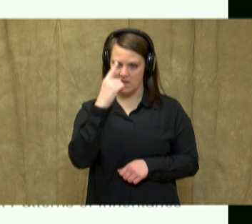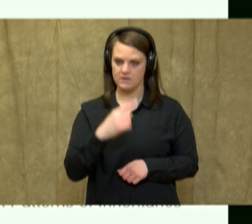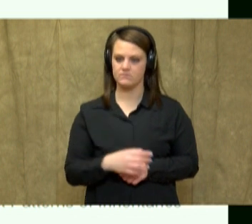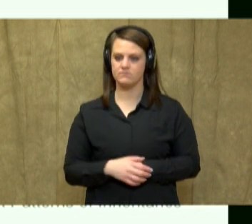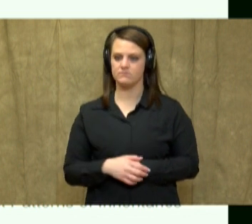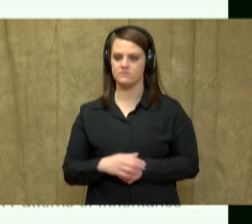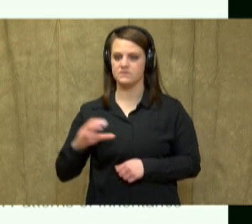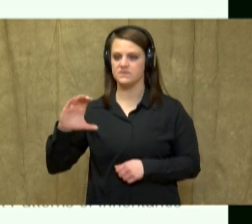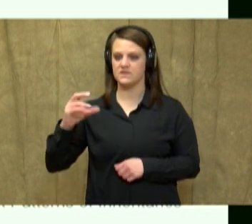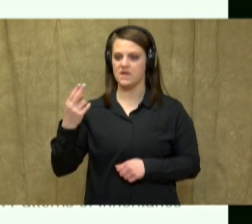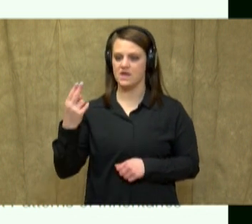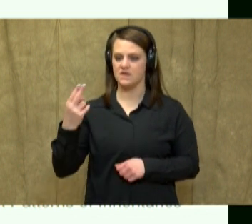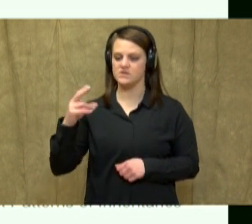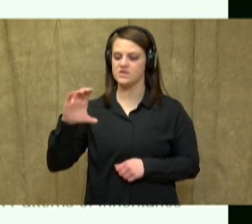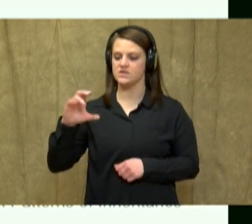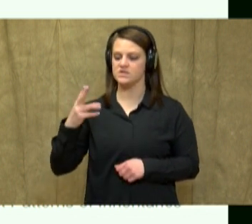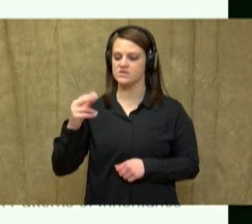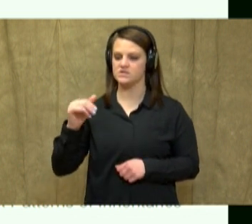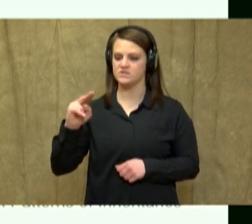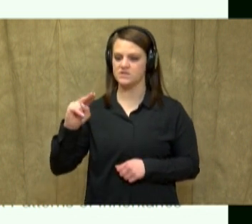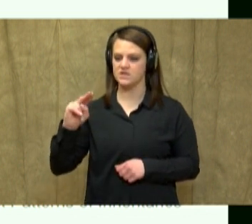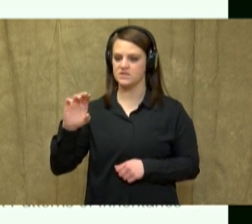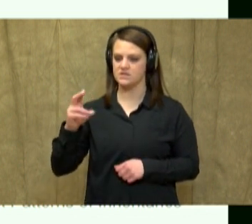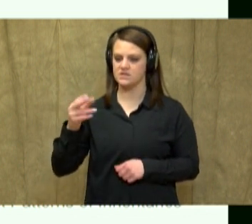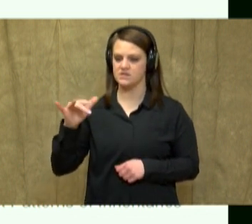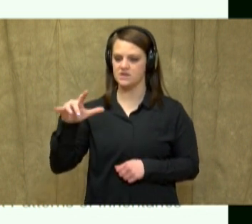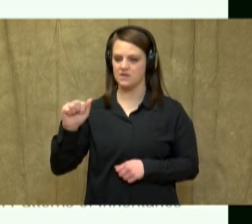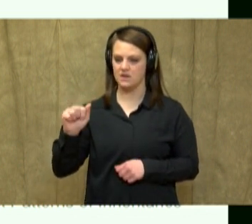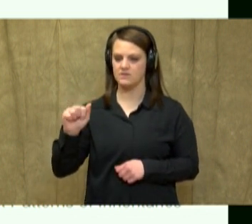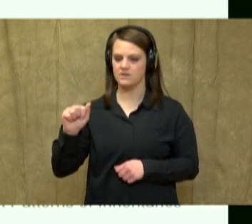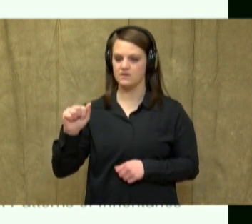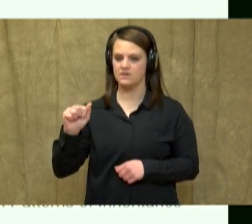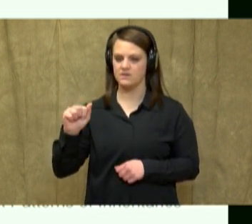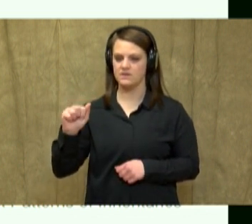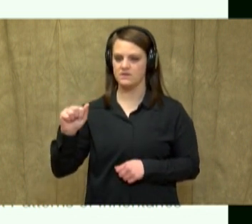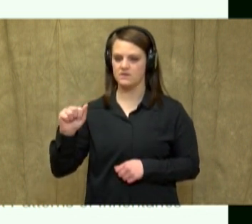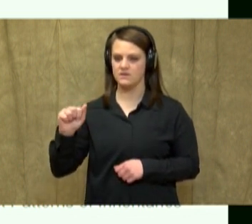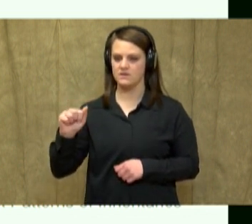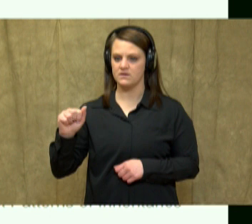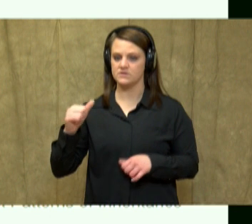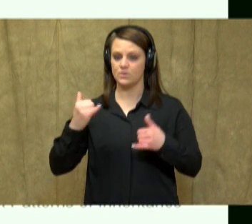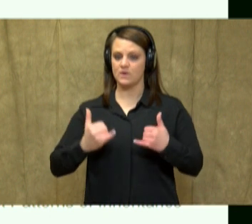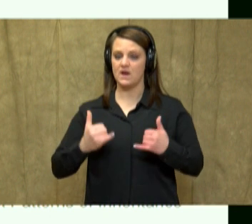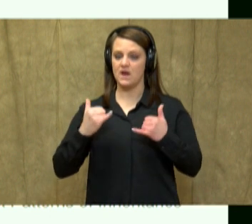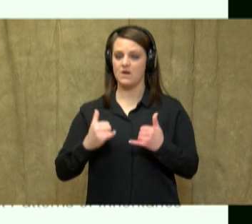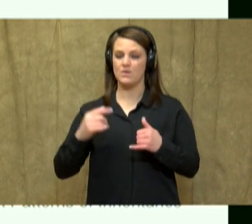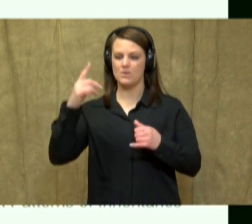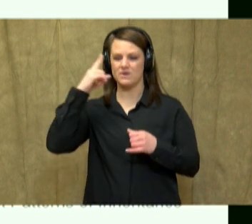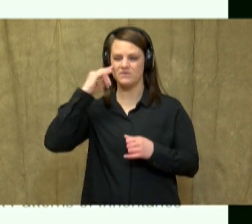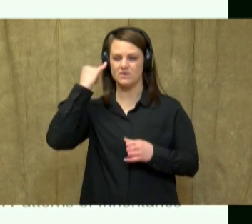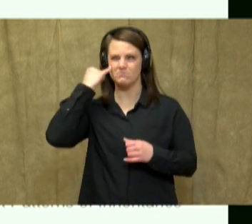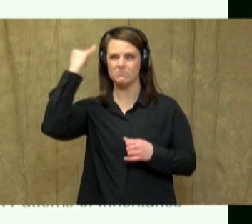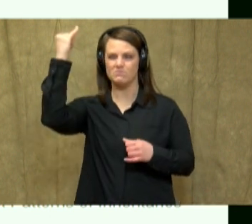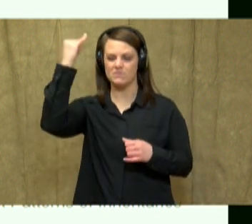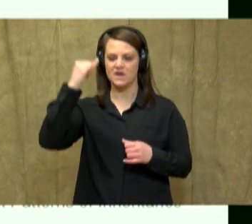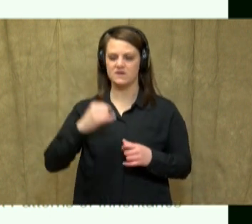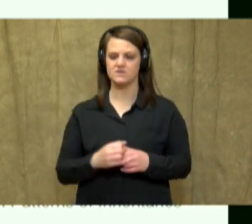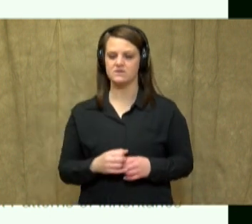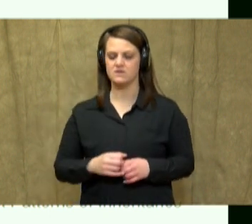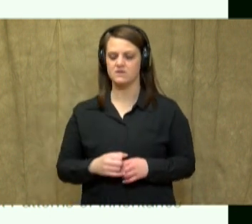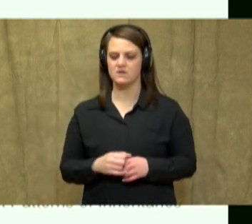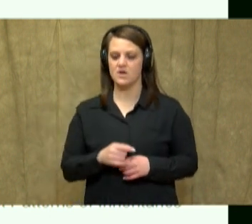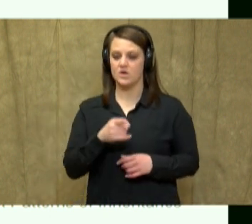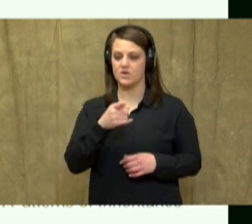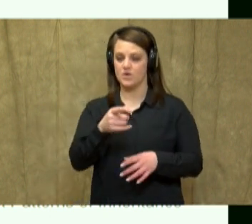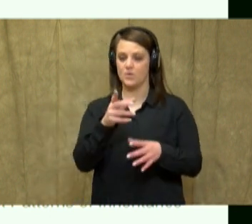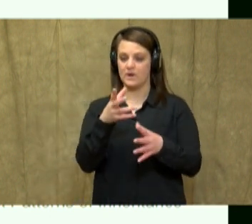CH is chinchilla, H is a Himalayan, and C is this. Now, so if you can imagine, you're